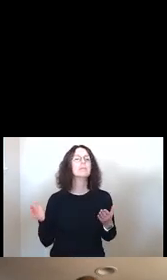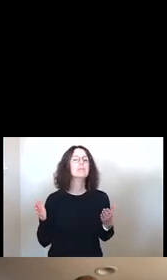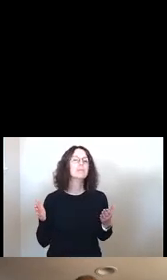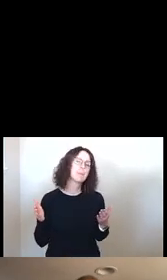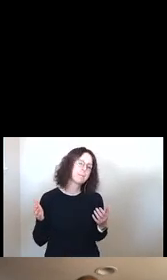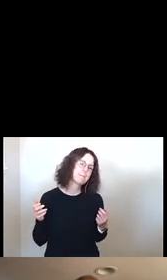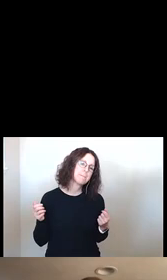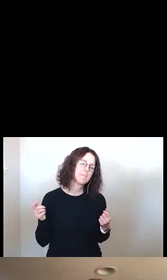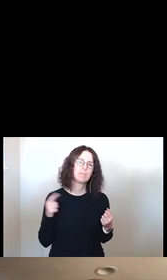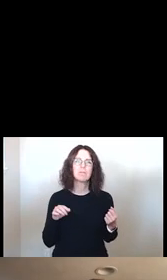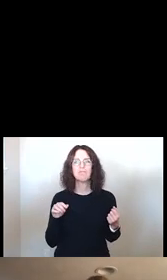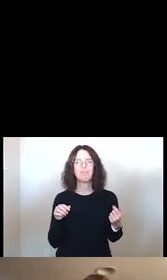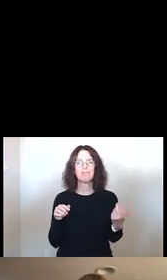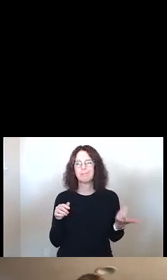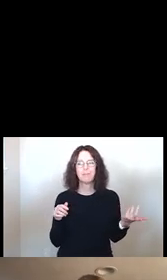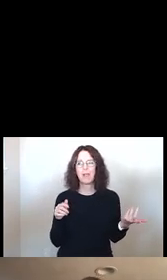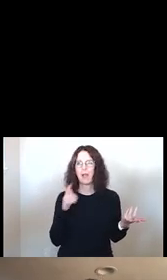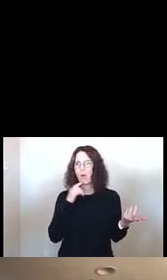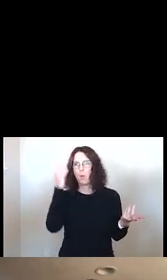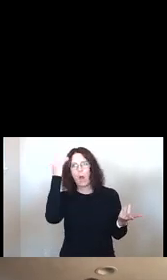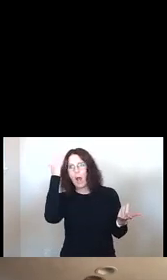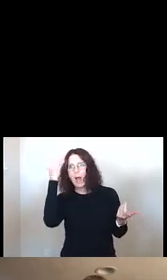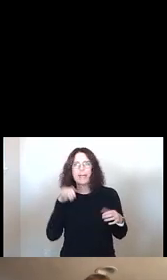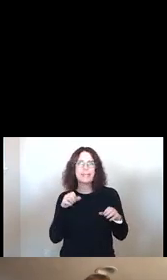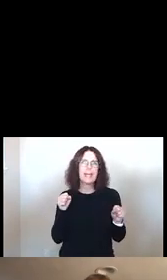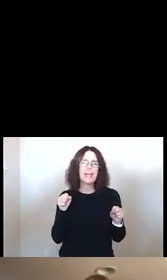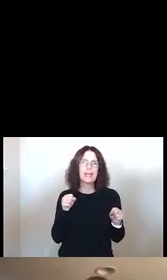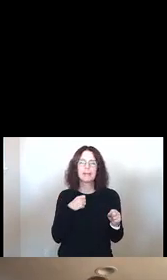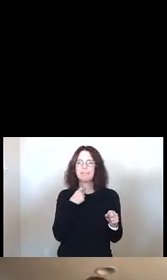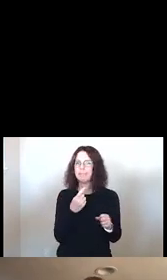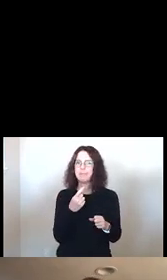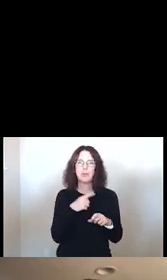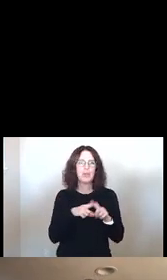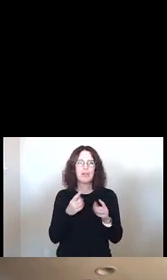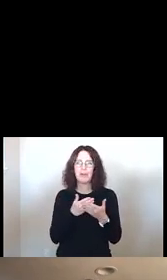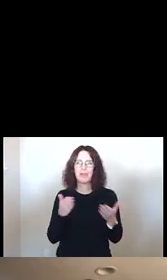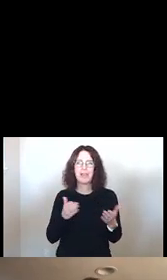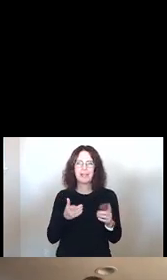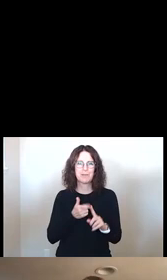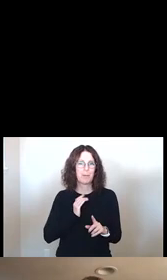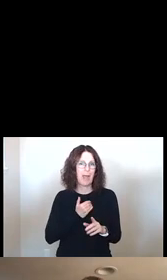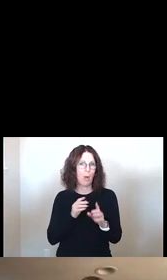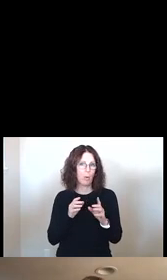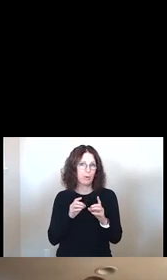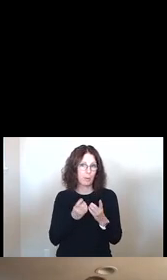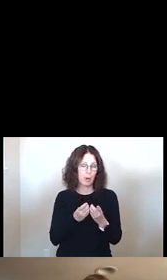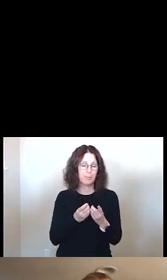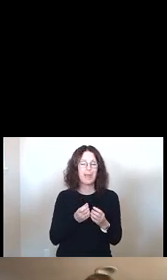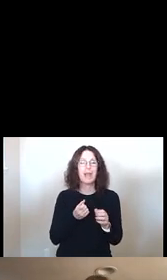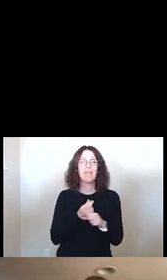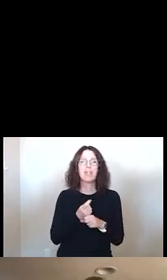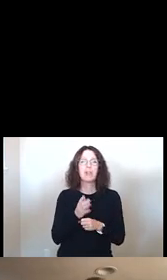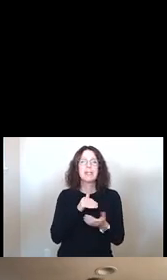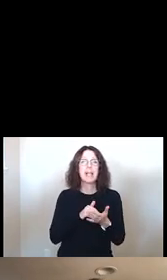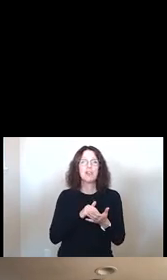can talk about more specific things that you can do in our department. Every year, our central bank, Bank of Canada, have a governance